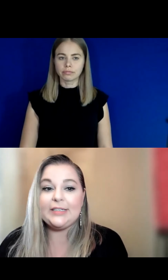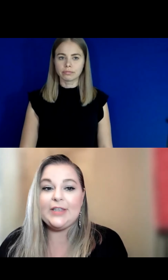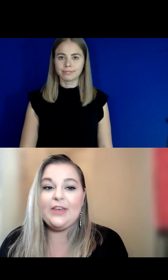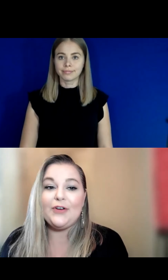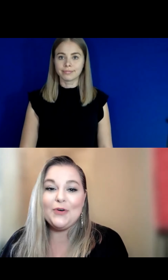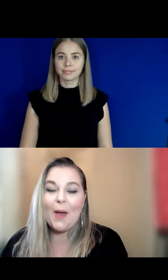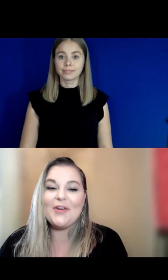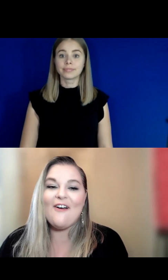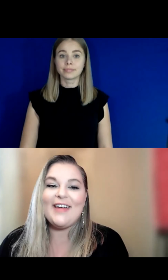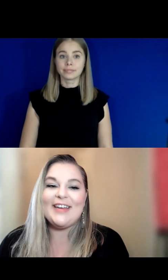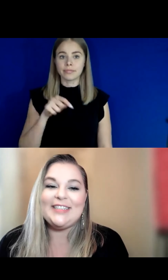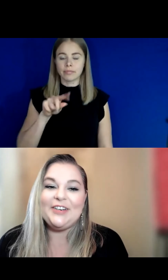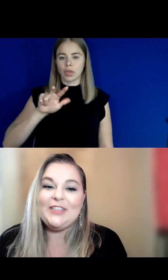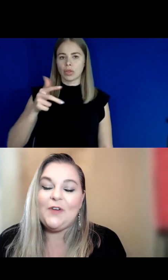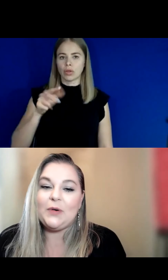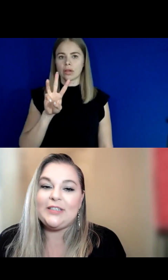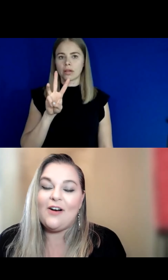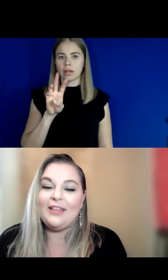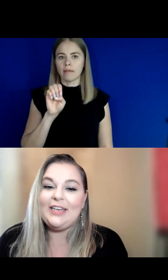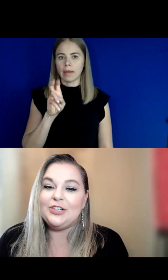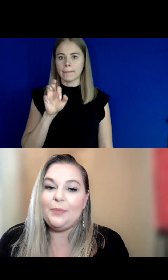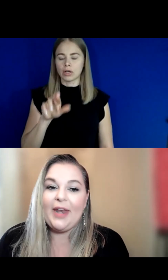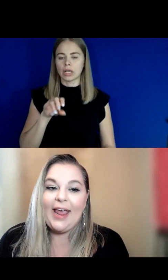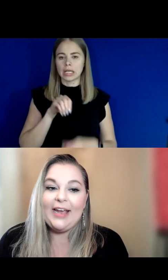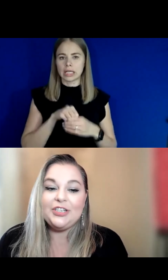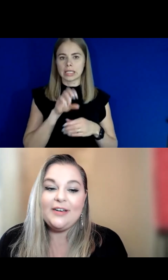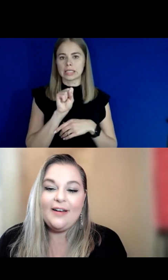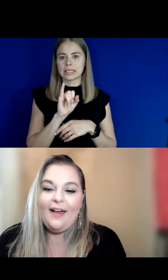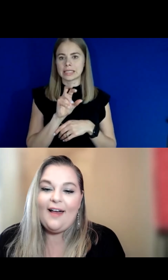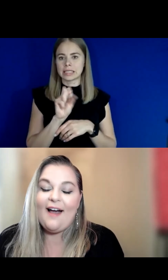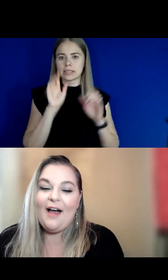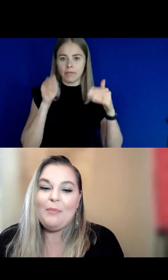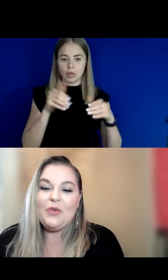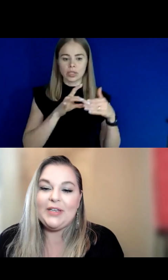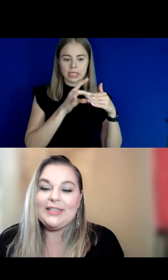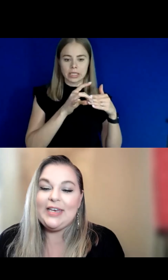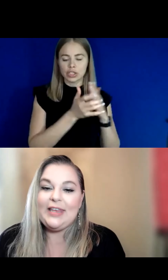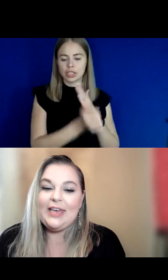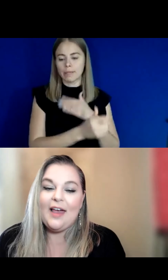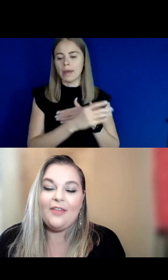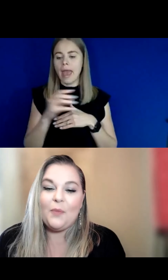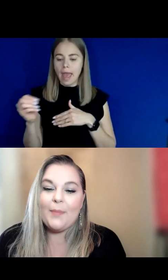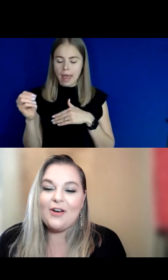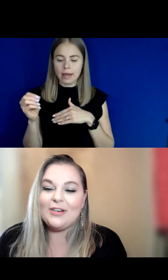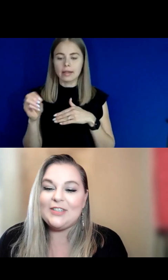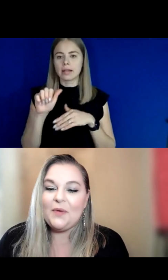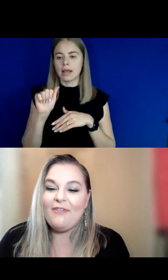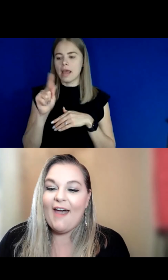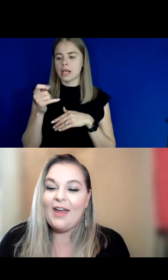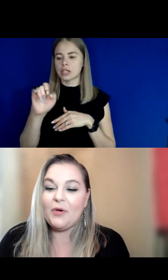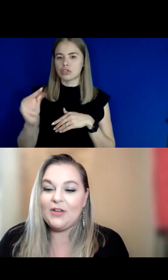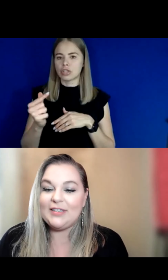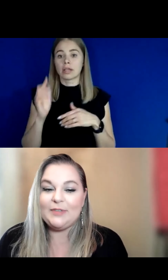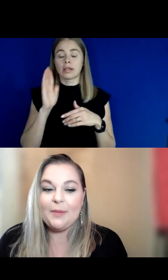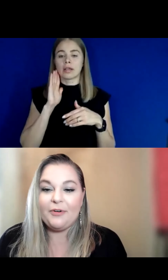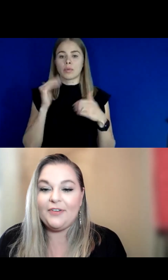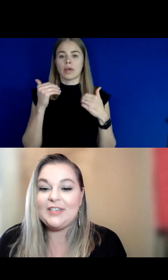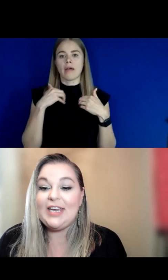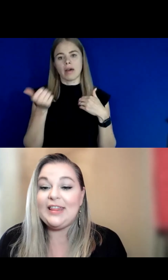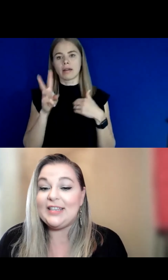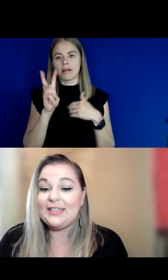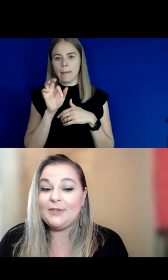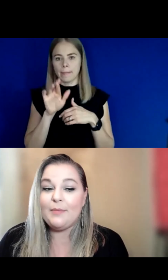This is the third webinar in a series focused on leadership and aging. You can see the other webinars that we've had both on